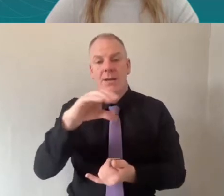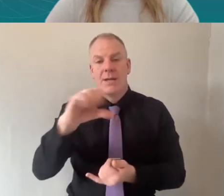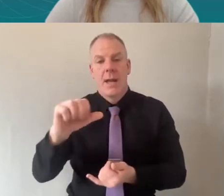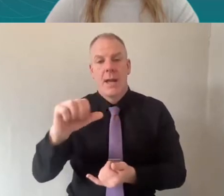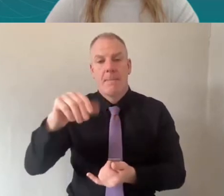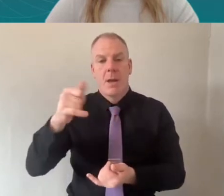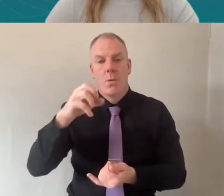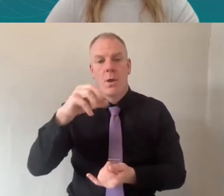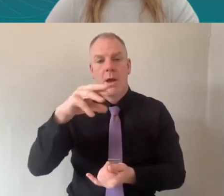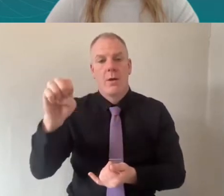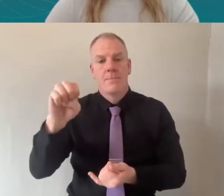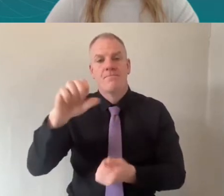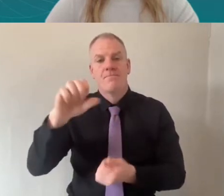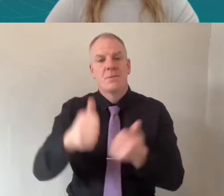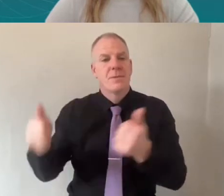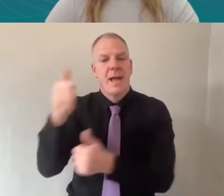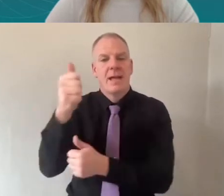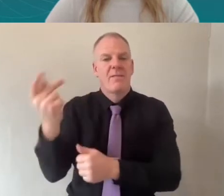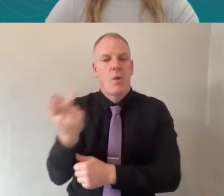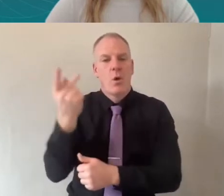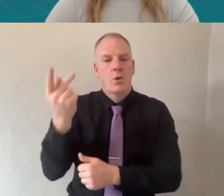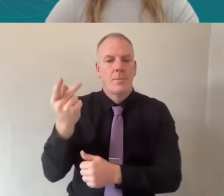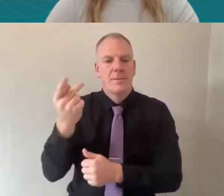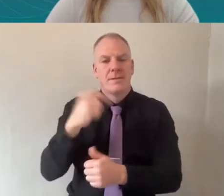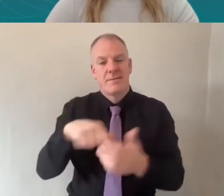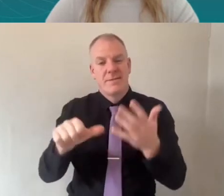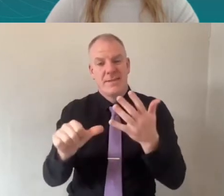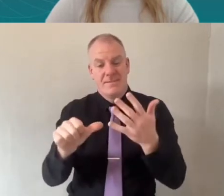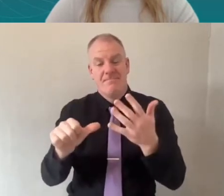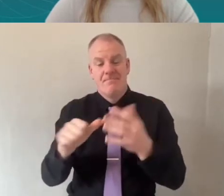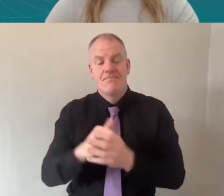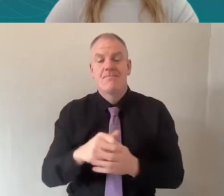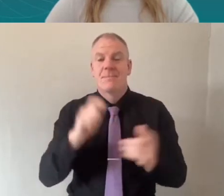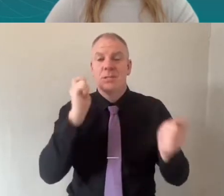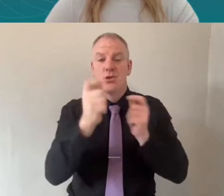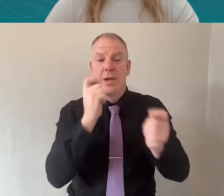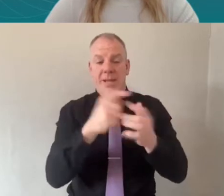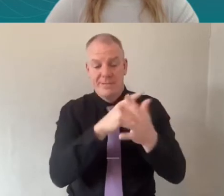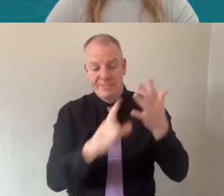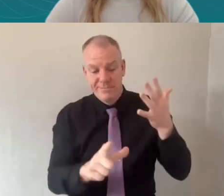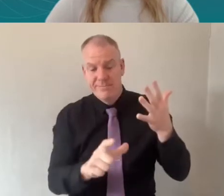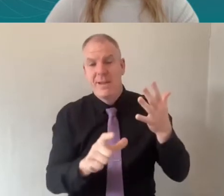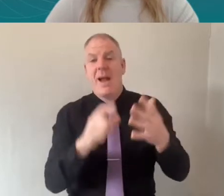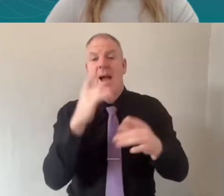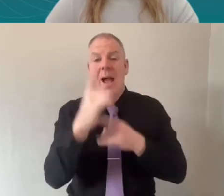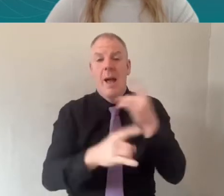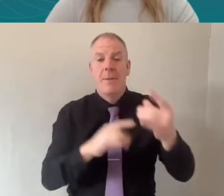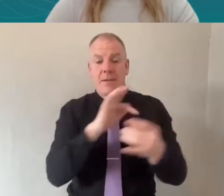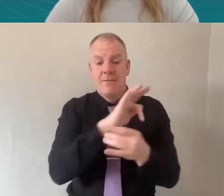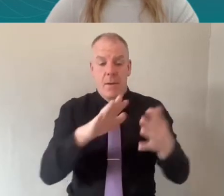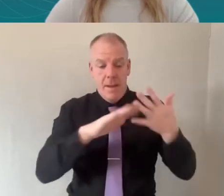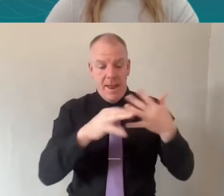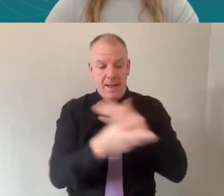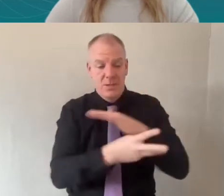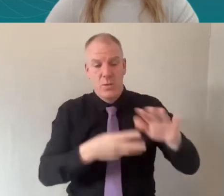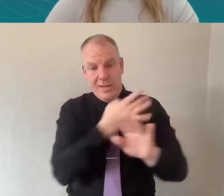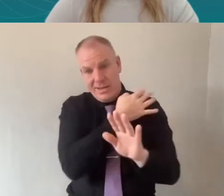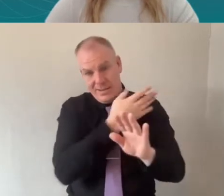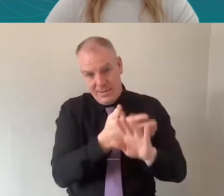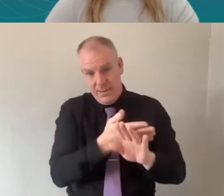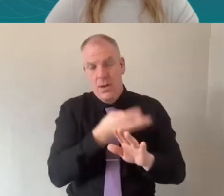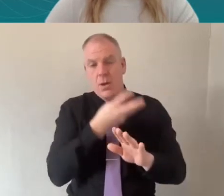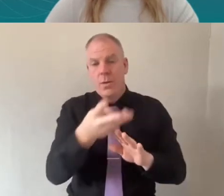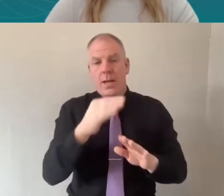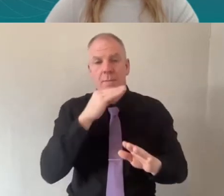has assumed the role of Head of Partnerships. These changes, which came into effect last week, will, I believe, enable QQI